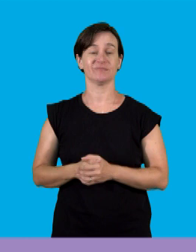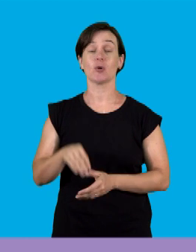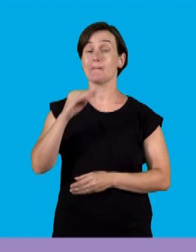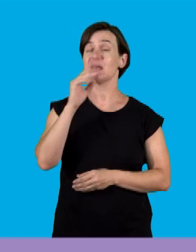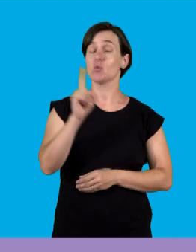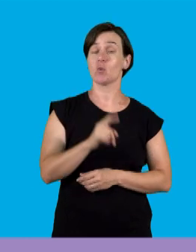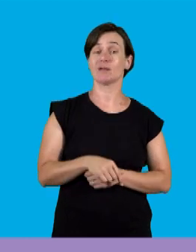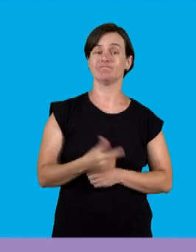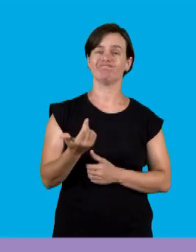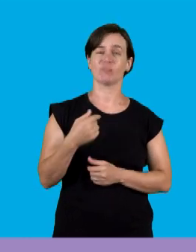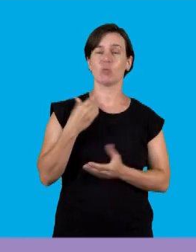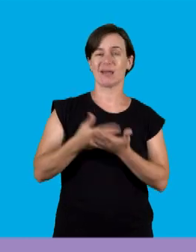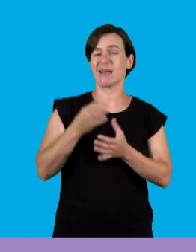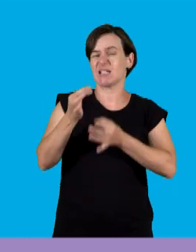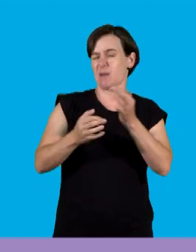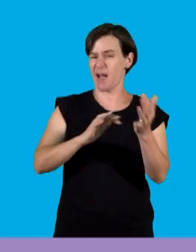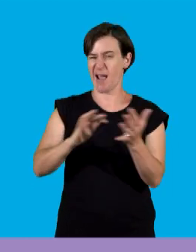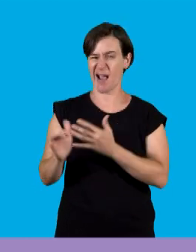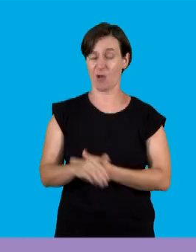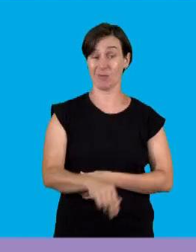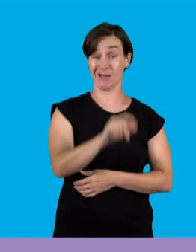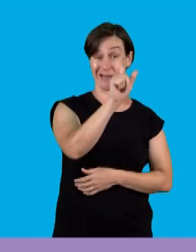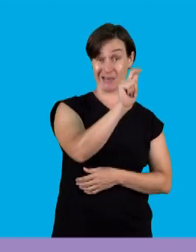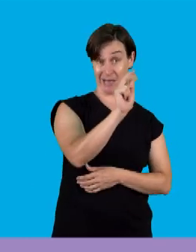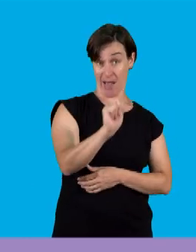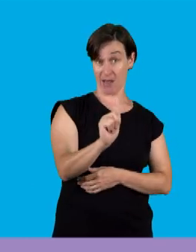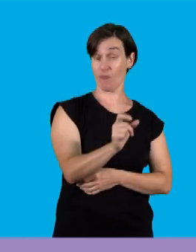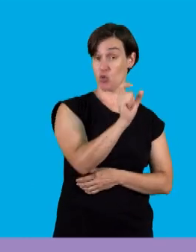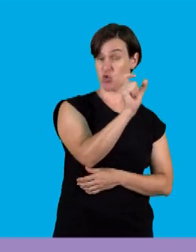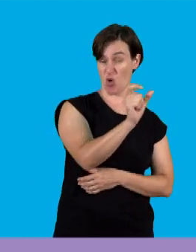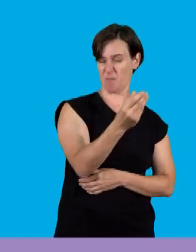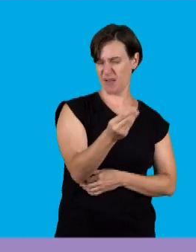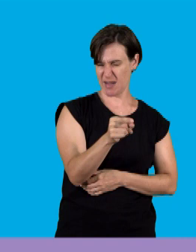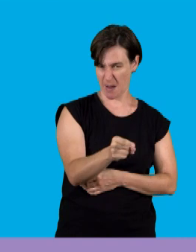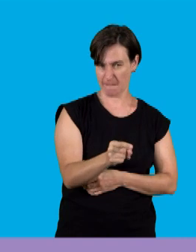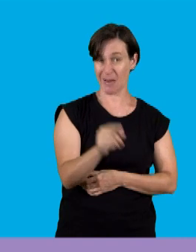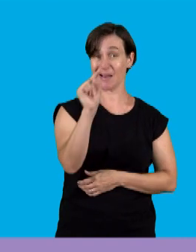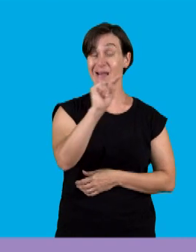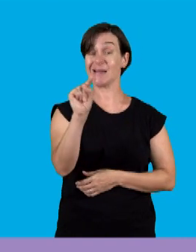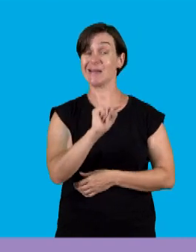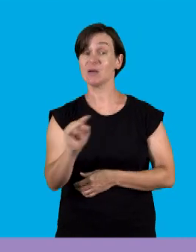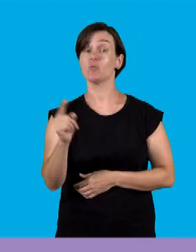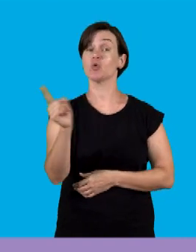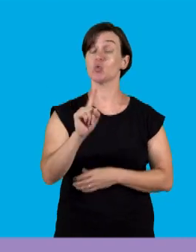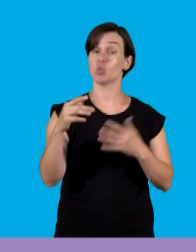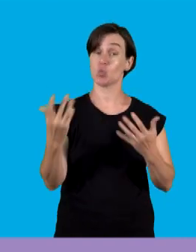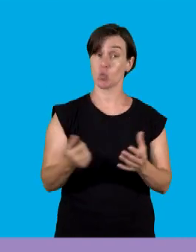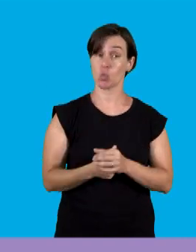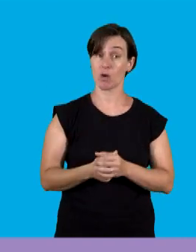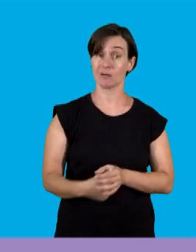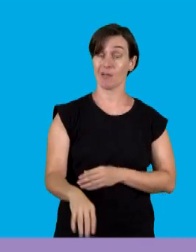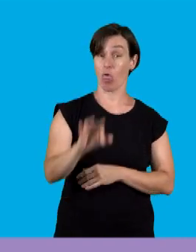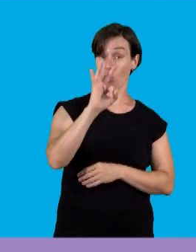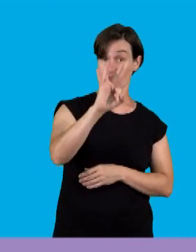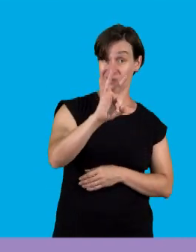term here is going to be described algebraically, or this pattern here is going to be described algebraically by saying it's